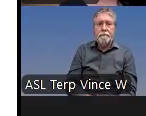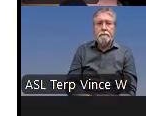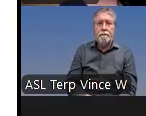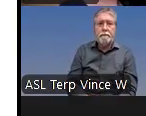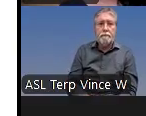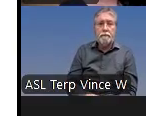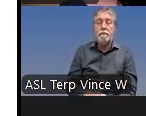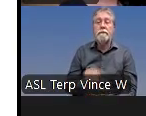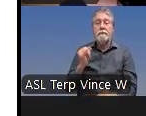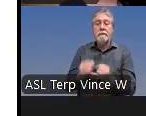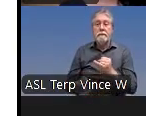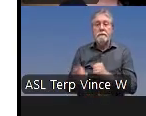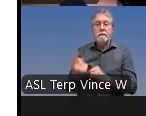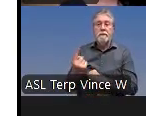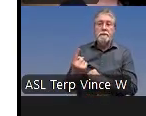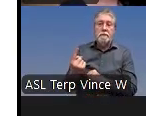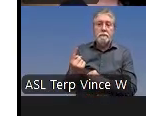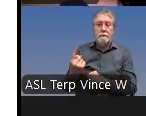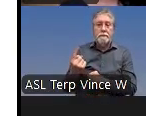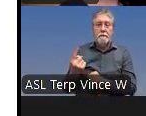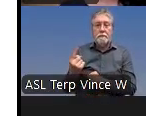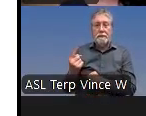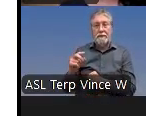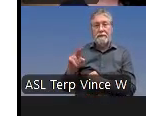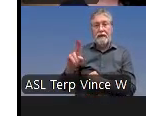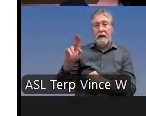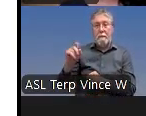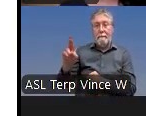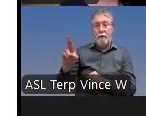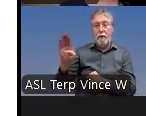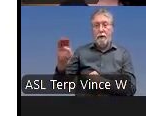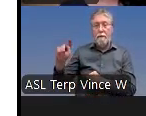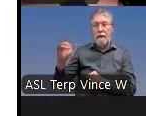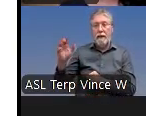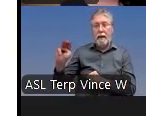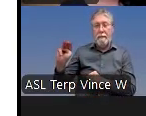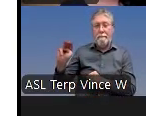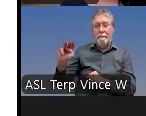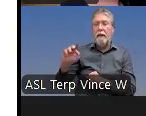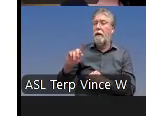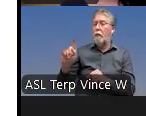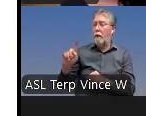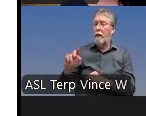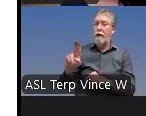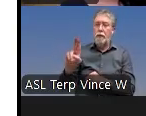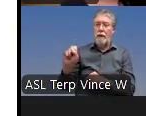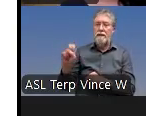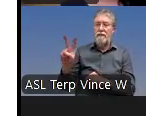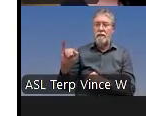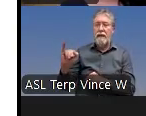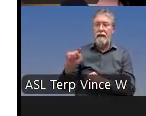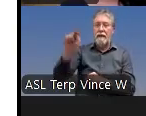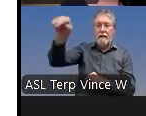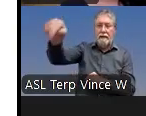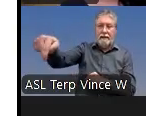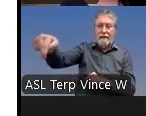And finally, Upper Bethlehem in the Virgin Islands. That is an